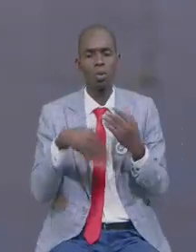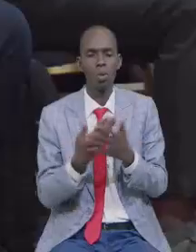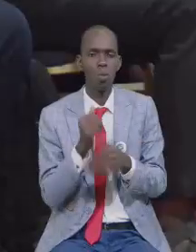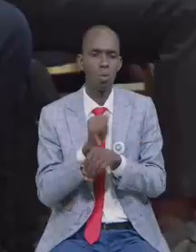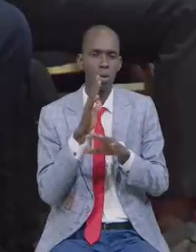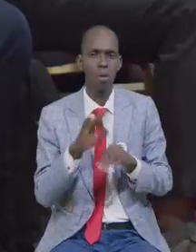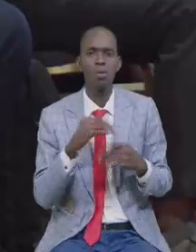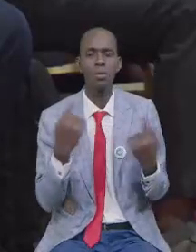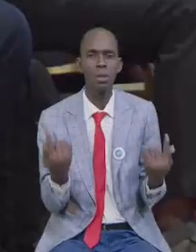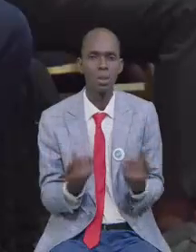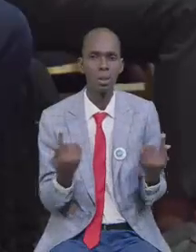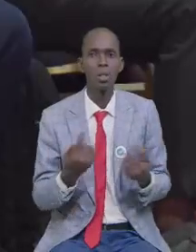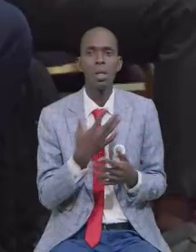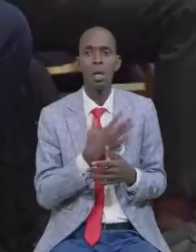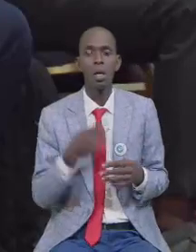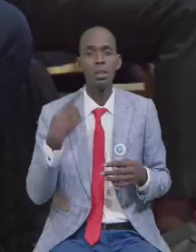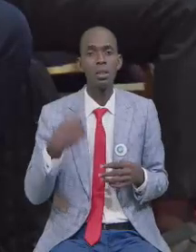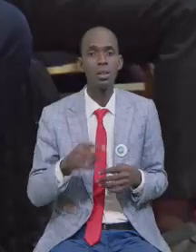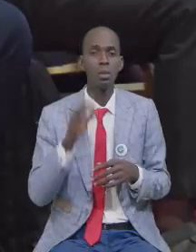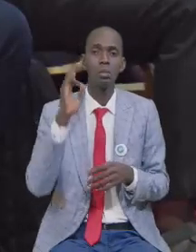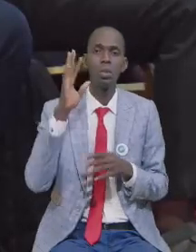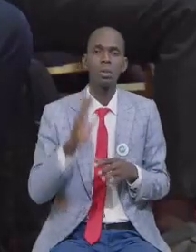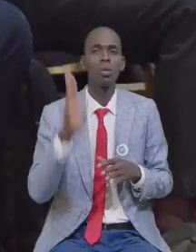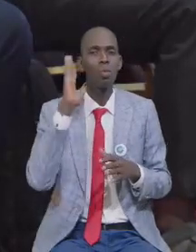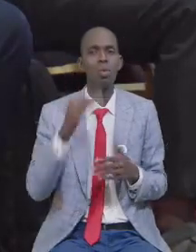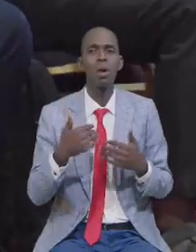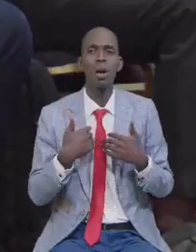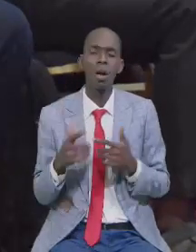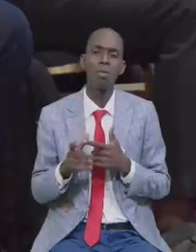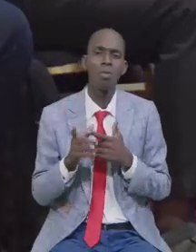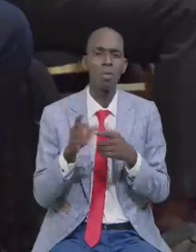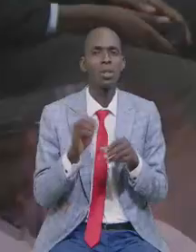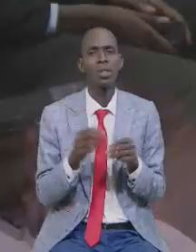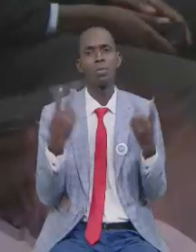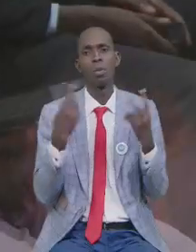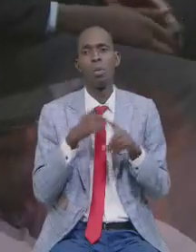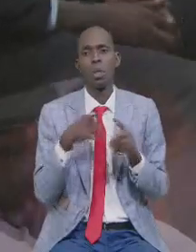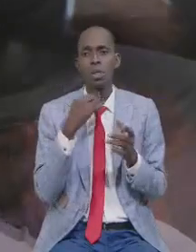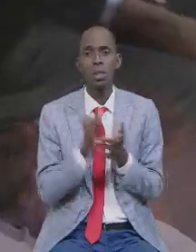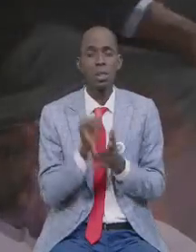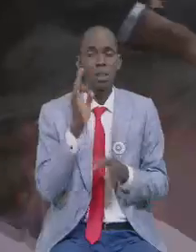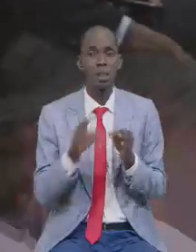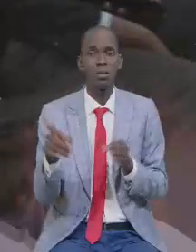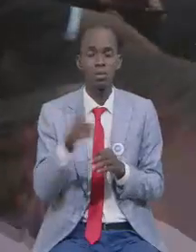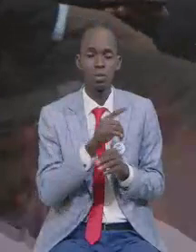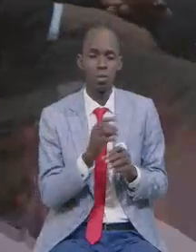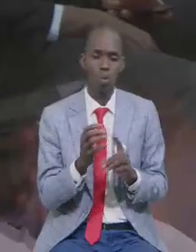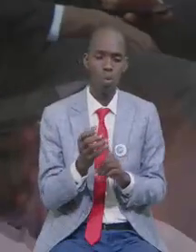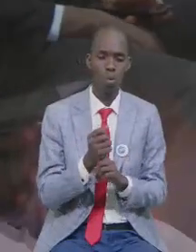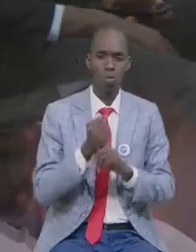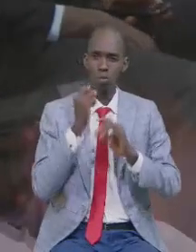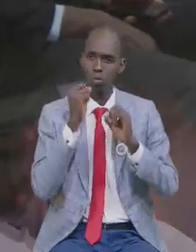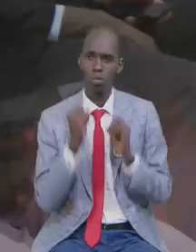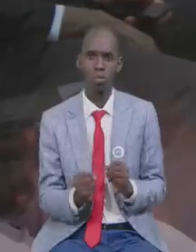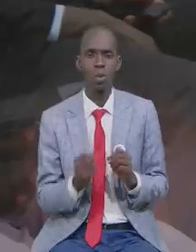have run in vain. But he said, if you hold forth, in your life. If you hold